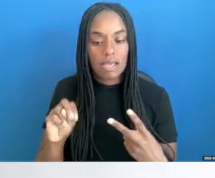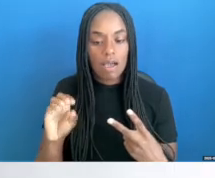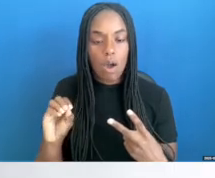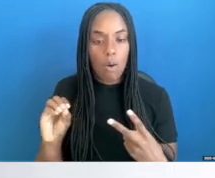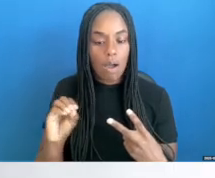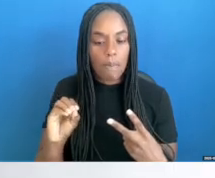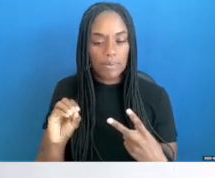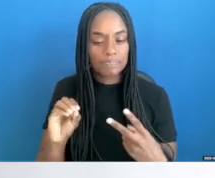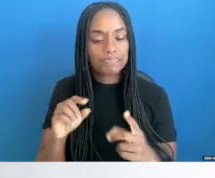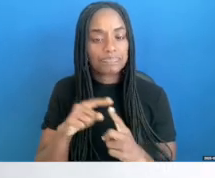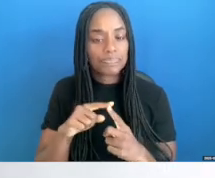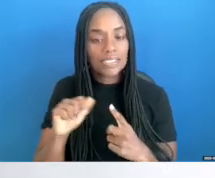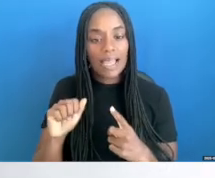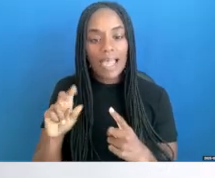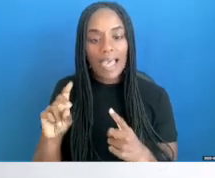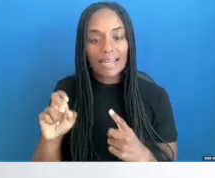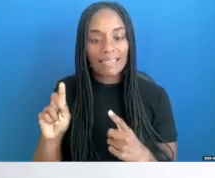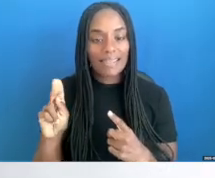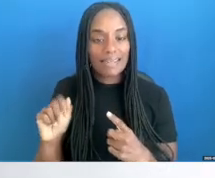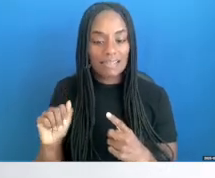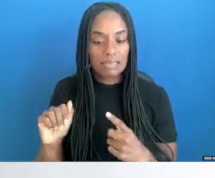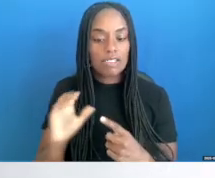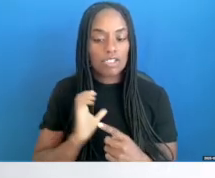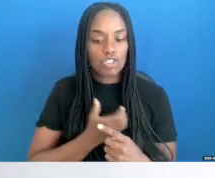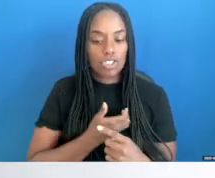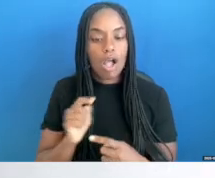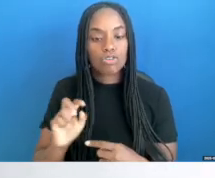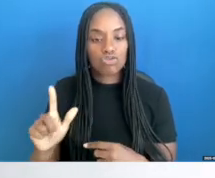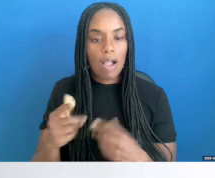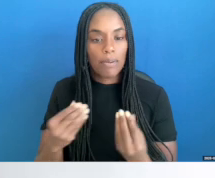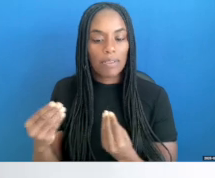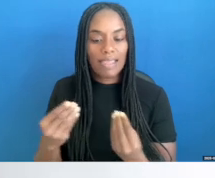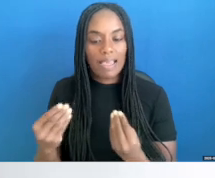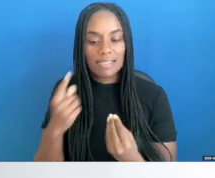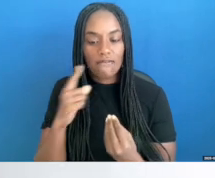tribal liaison within the Mobile Source Control Division, which is